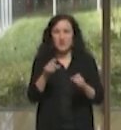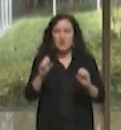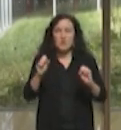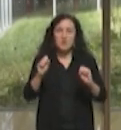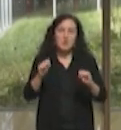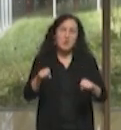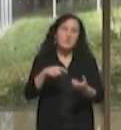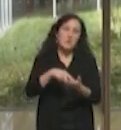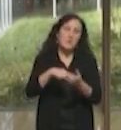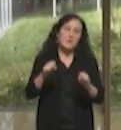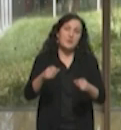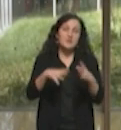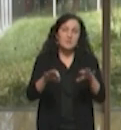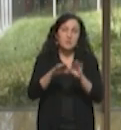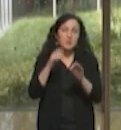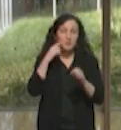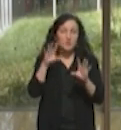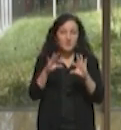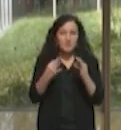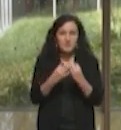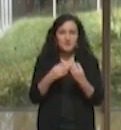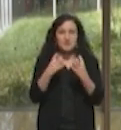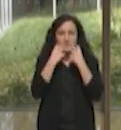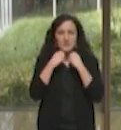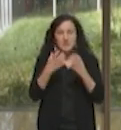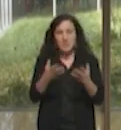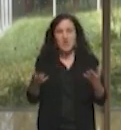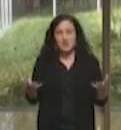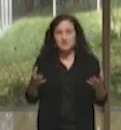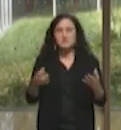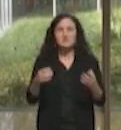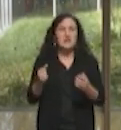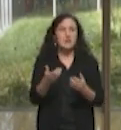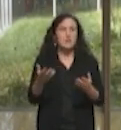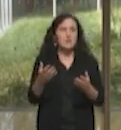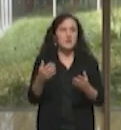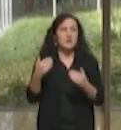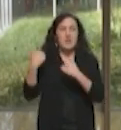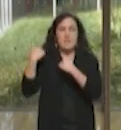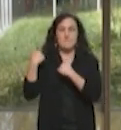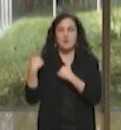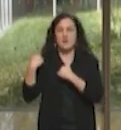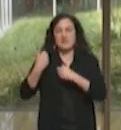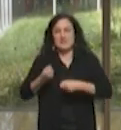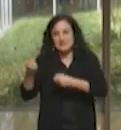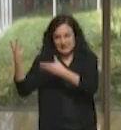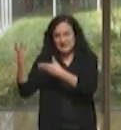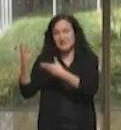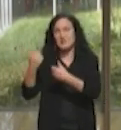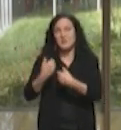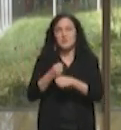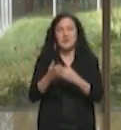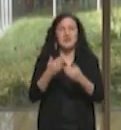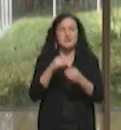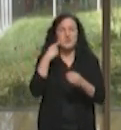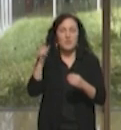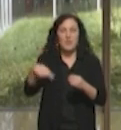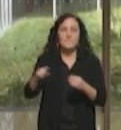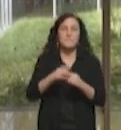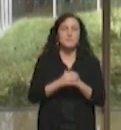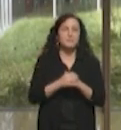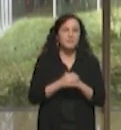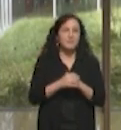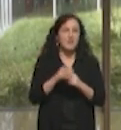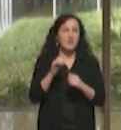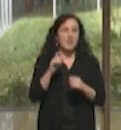matters for families. It really means a lot to them. And any way we can lift that burden off their shoulders, we can make it easier on them. So